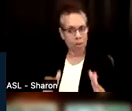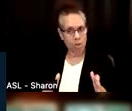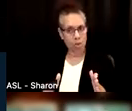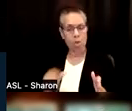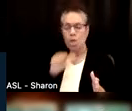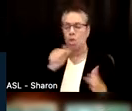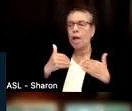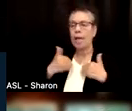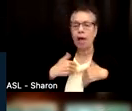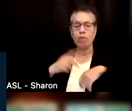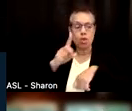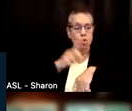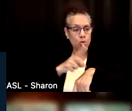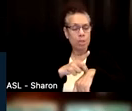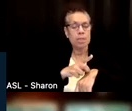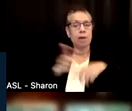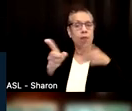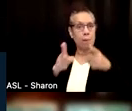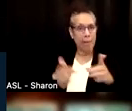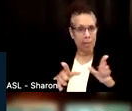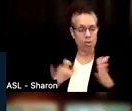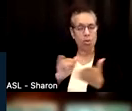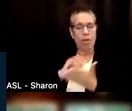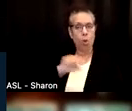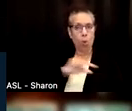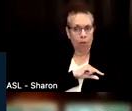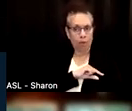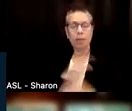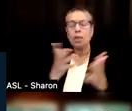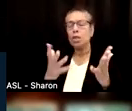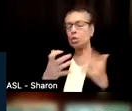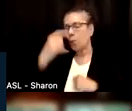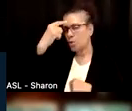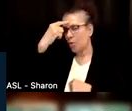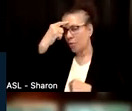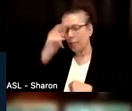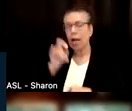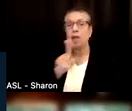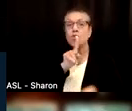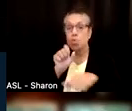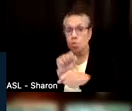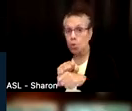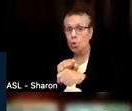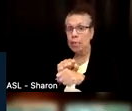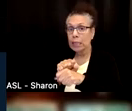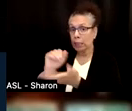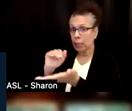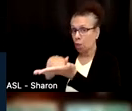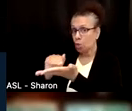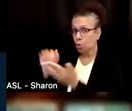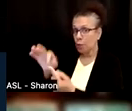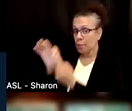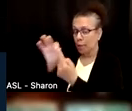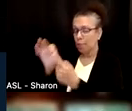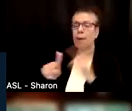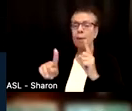have the duties of a manager that meets the exemption. So I just caution to think about whether someone really is exempt. But under the